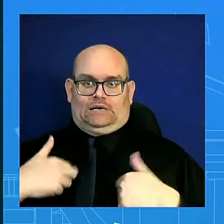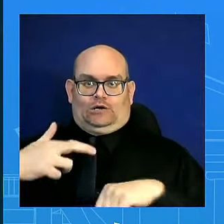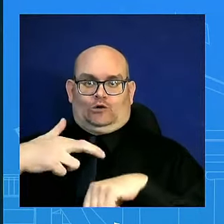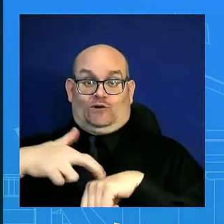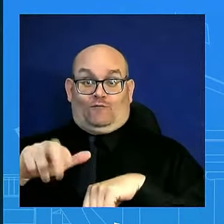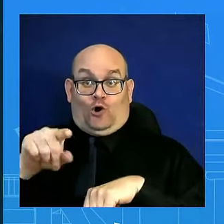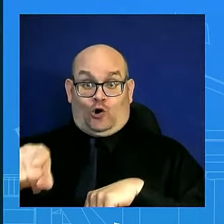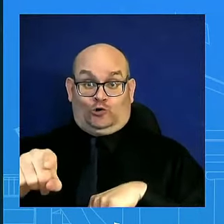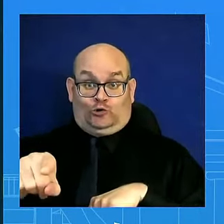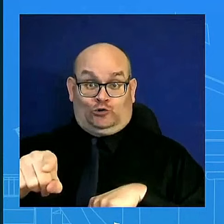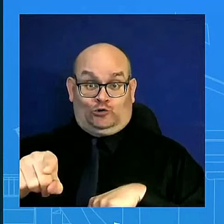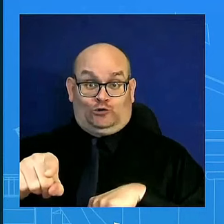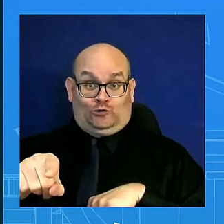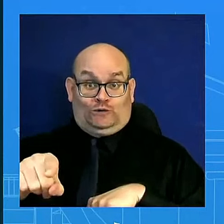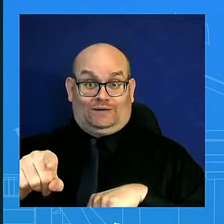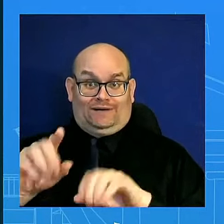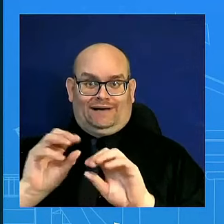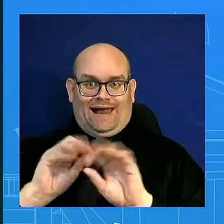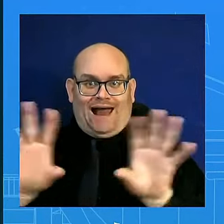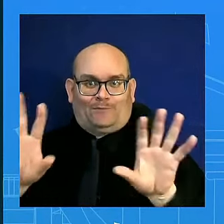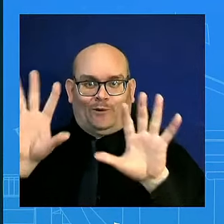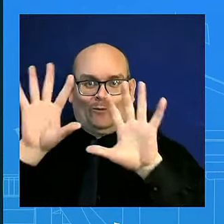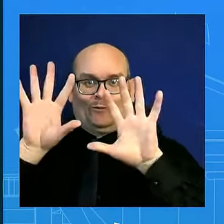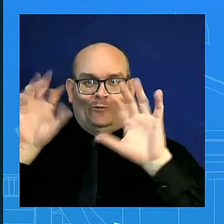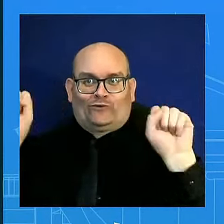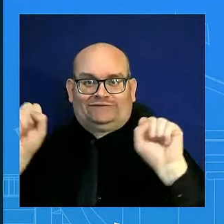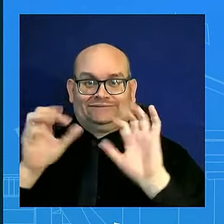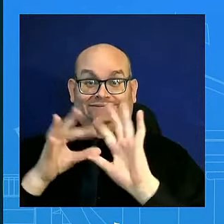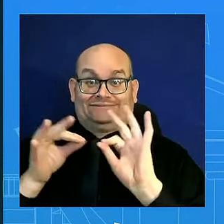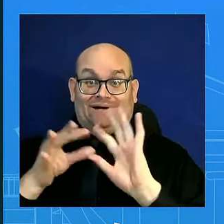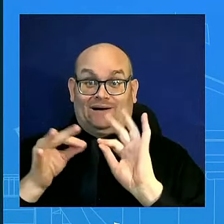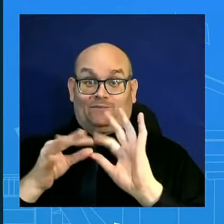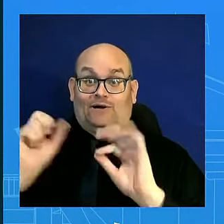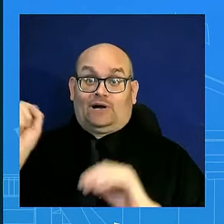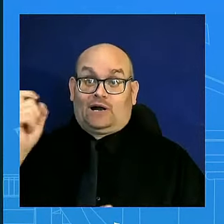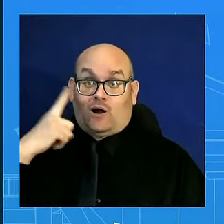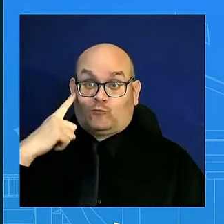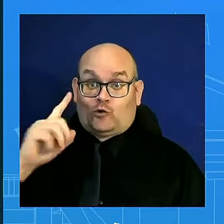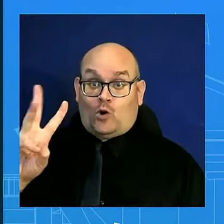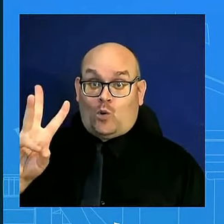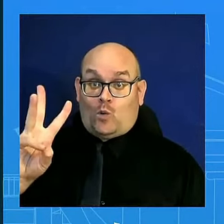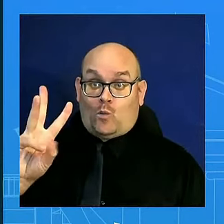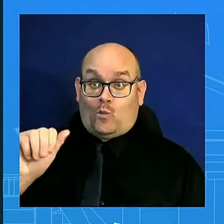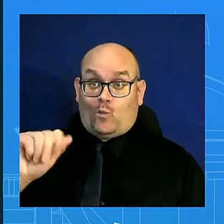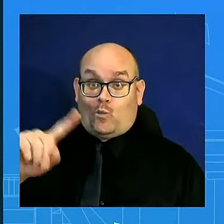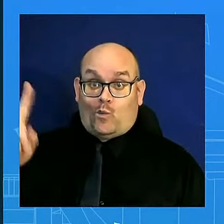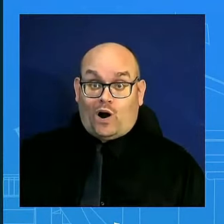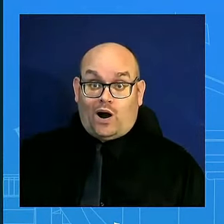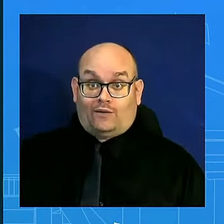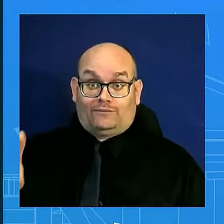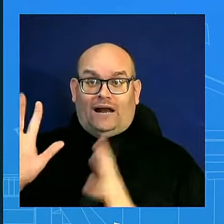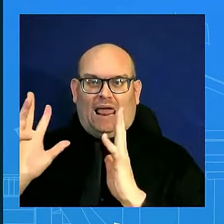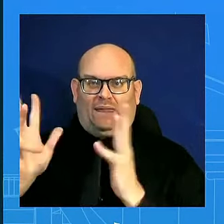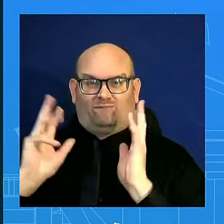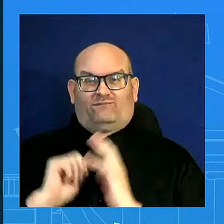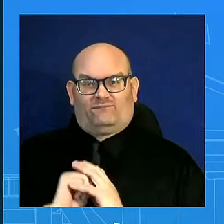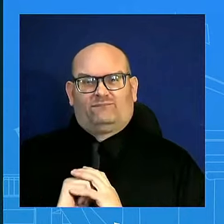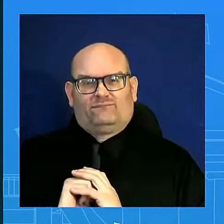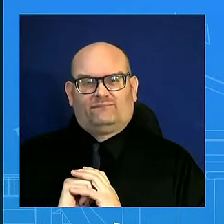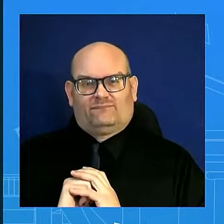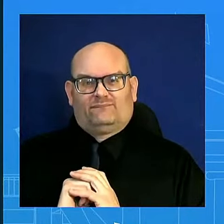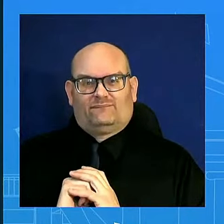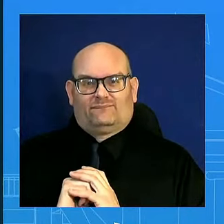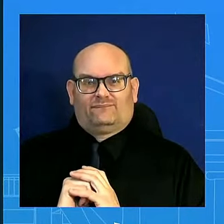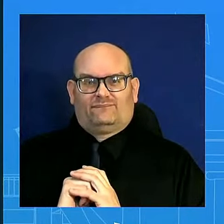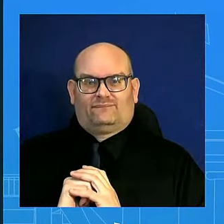obviously, the President's statement about Governor Walz, and I certainly will leave it there. But when it comes to the Biden-Harris